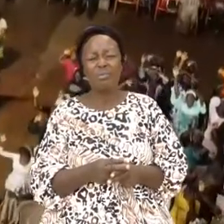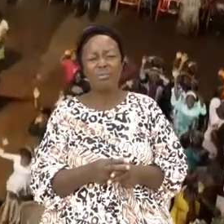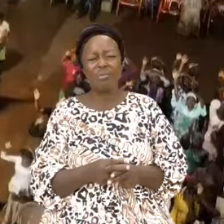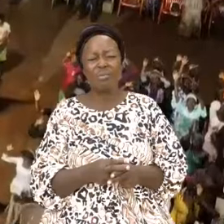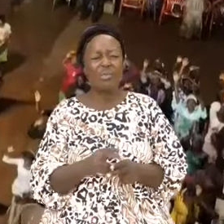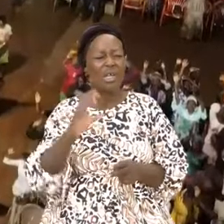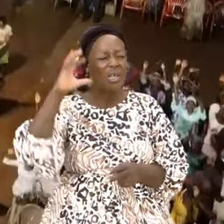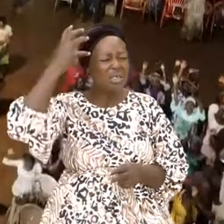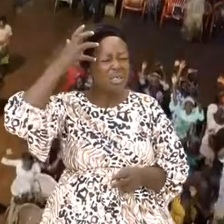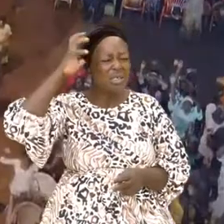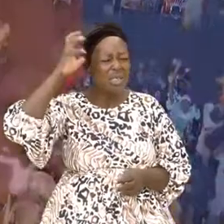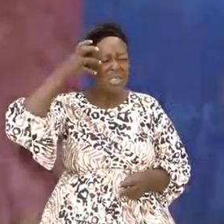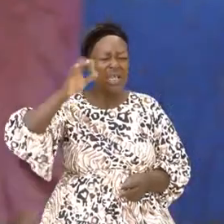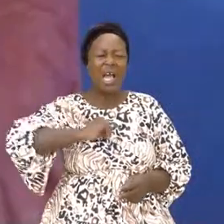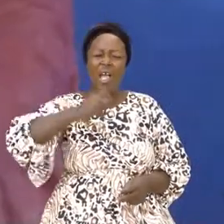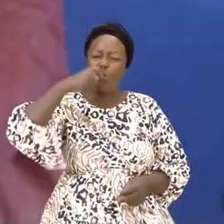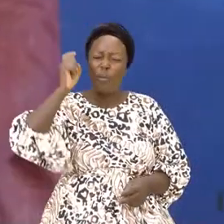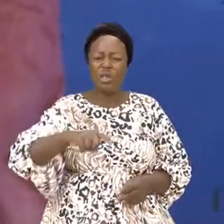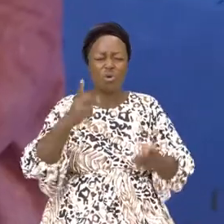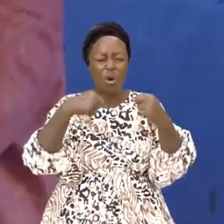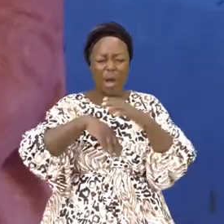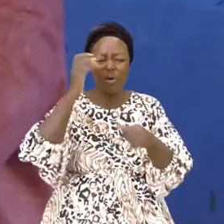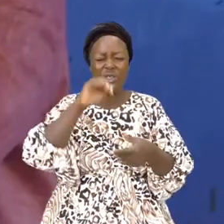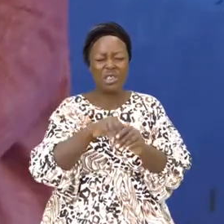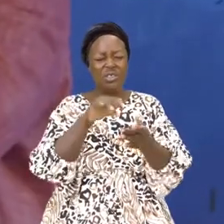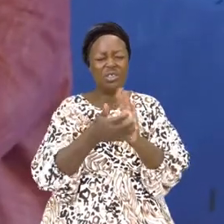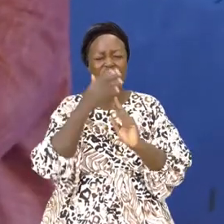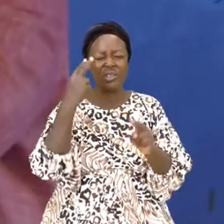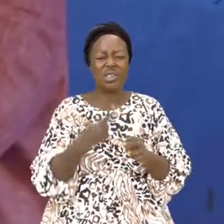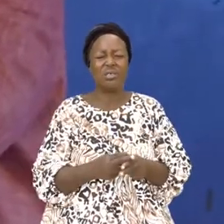Insanity, I command you, come out in Jesus' name.